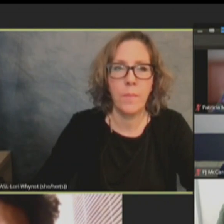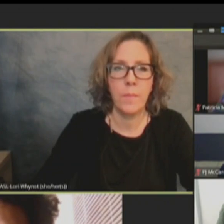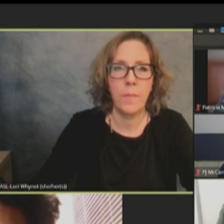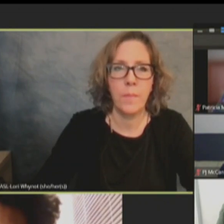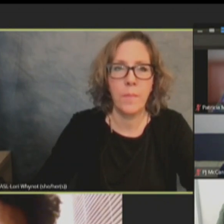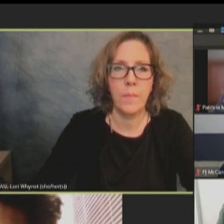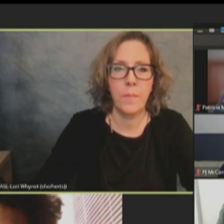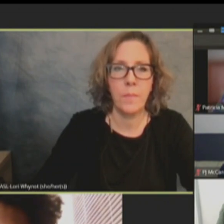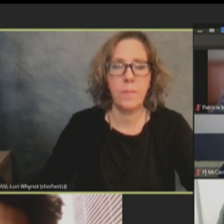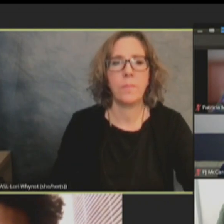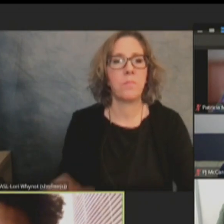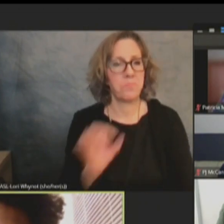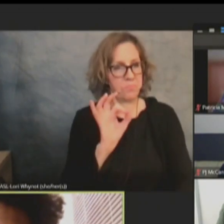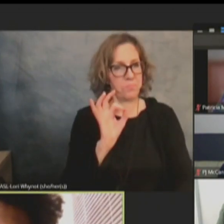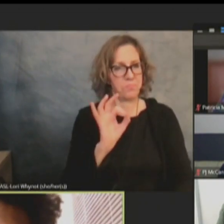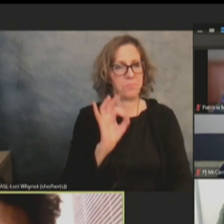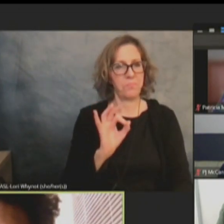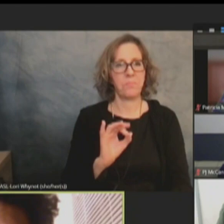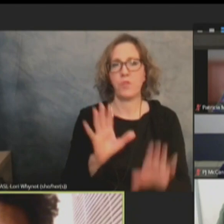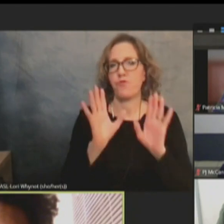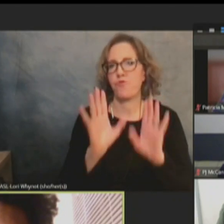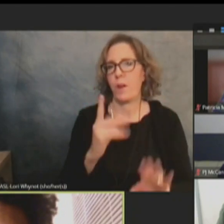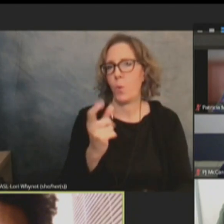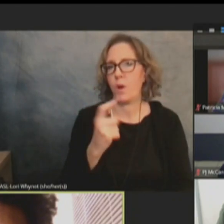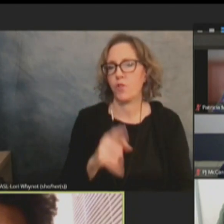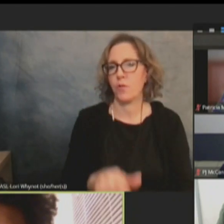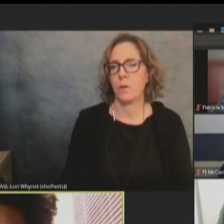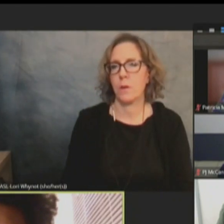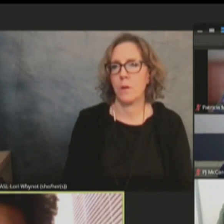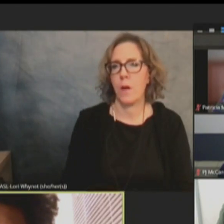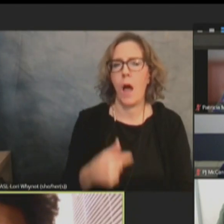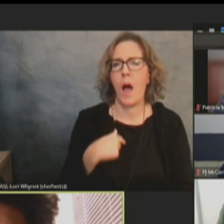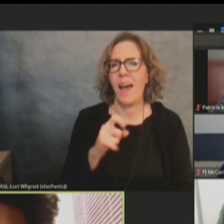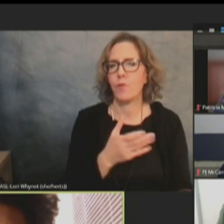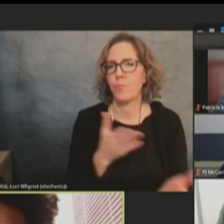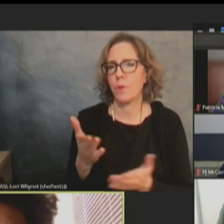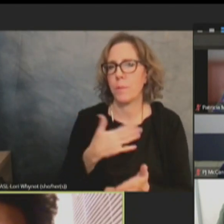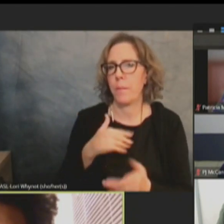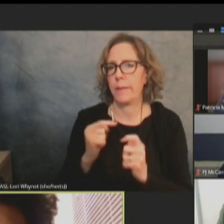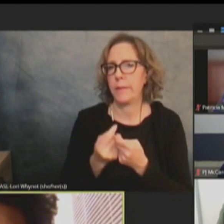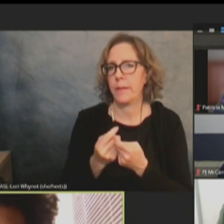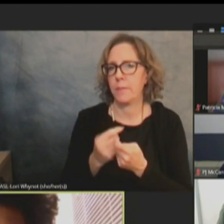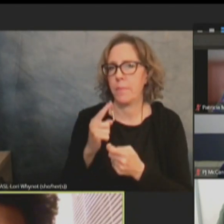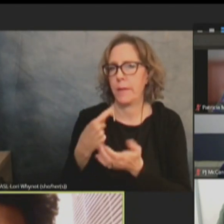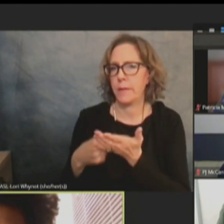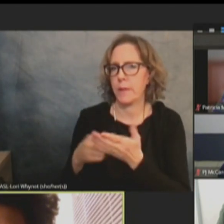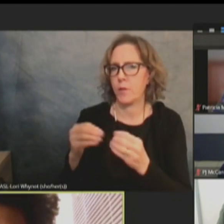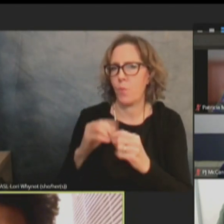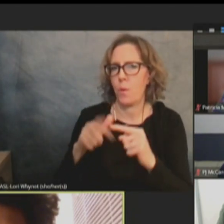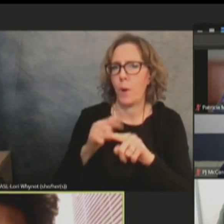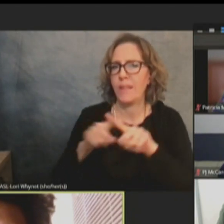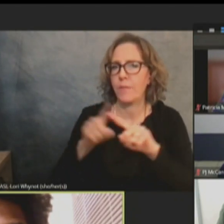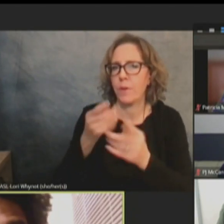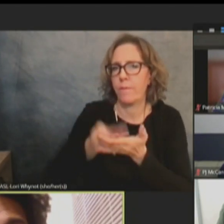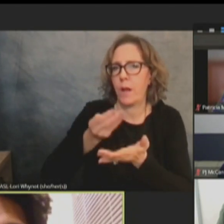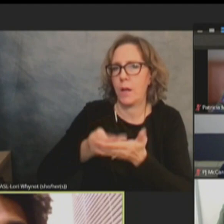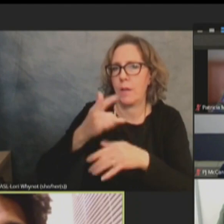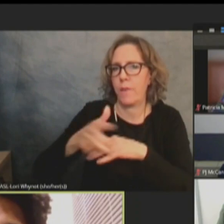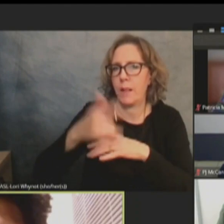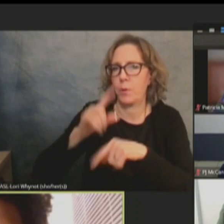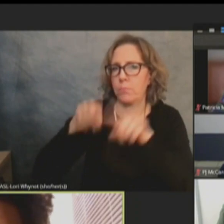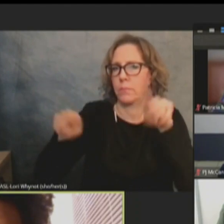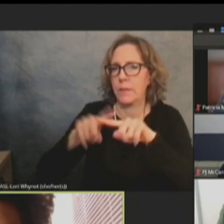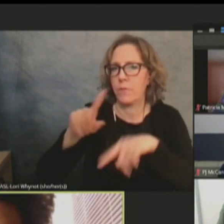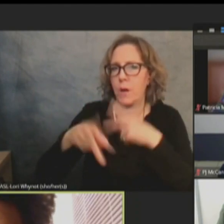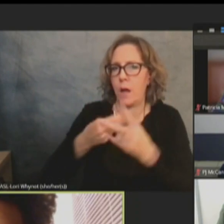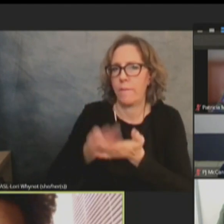That is a great question. I'd have to bring this to my team and really discuss on this about them. Oh, and do one